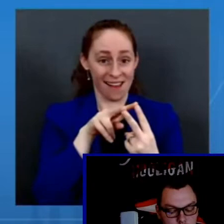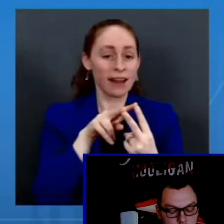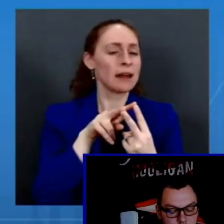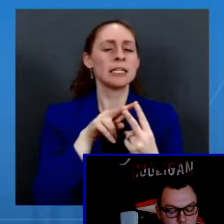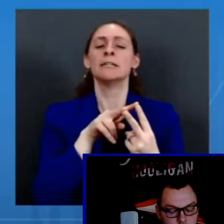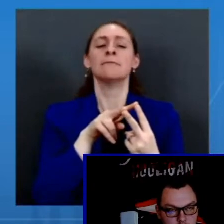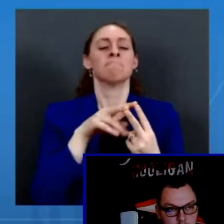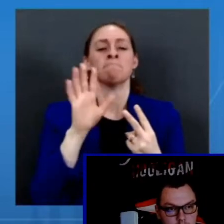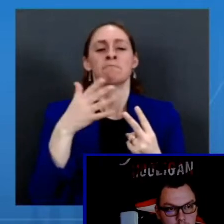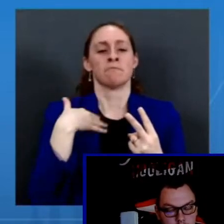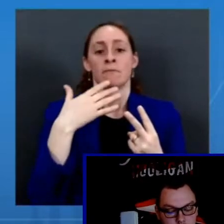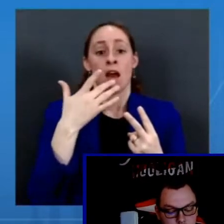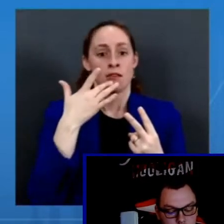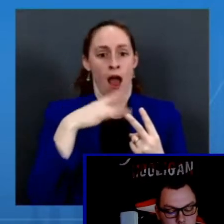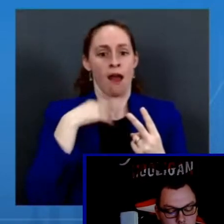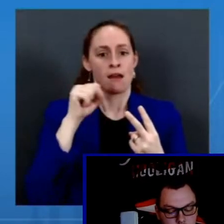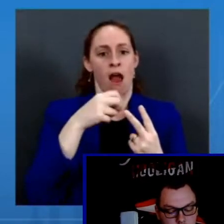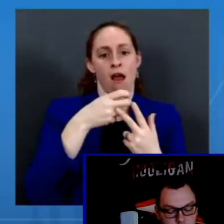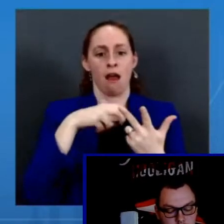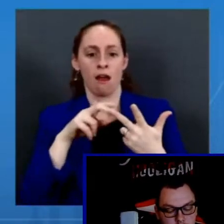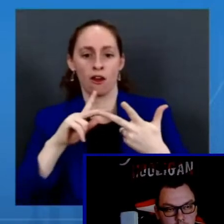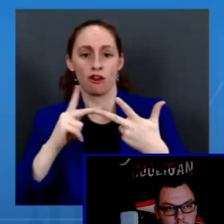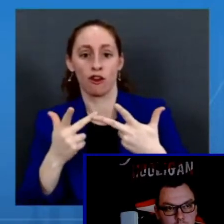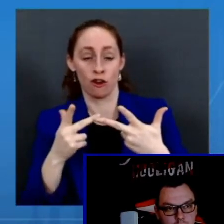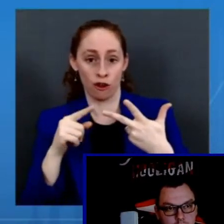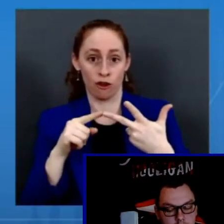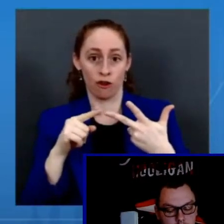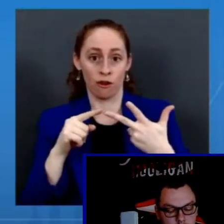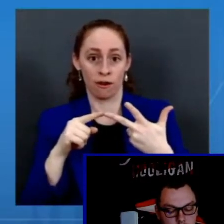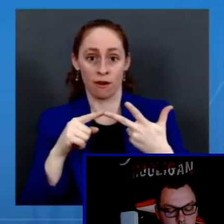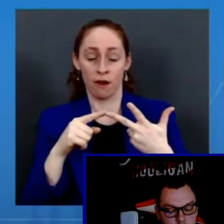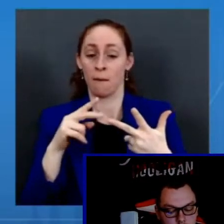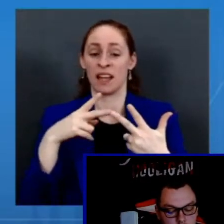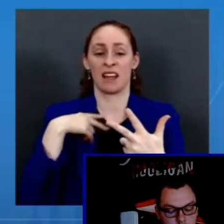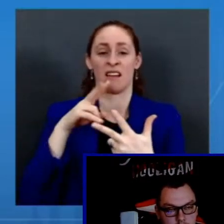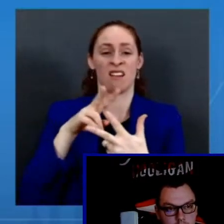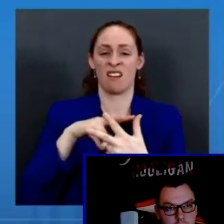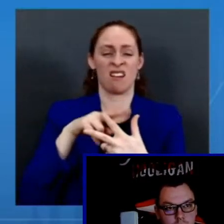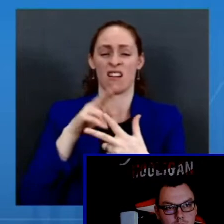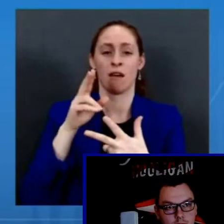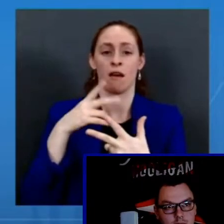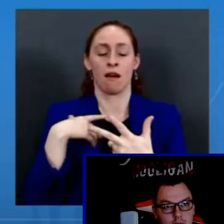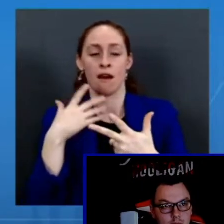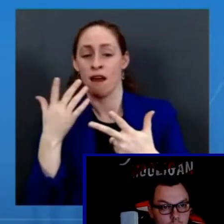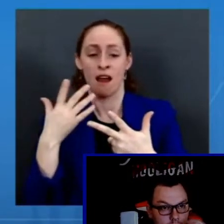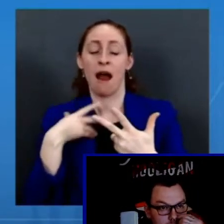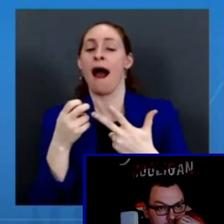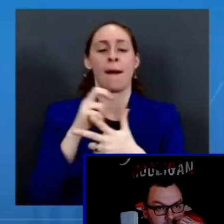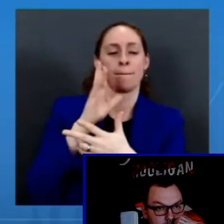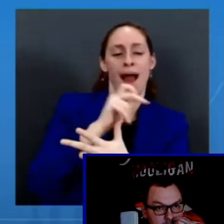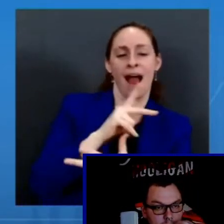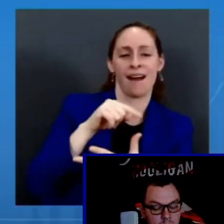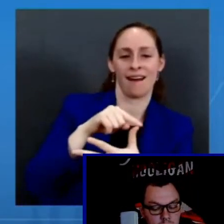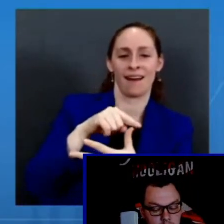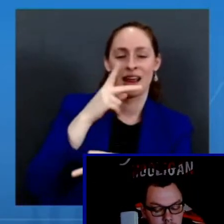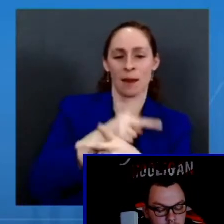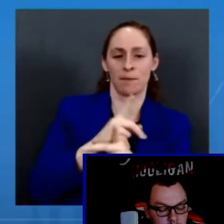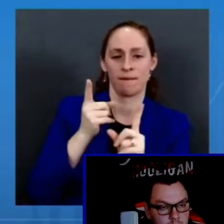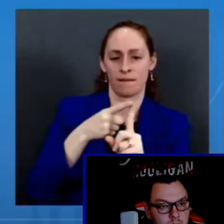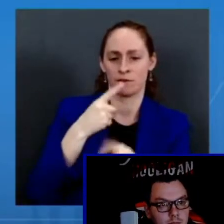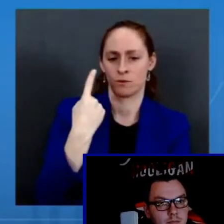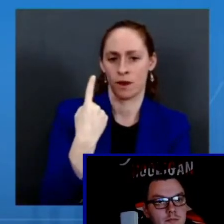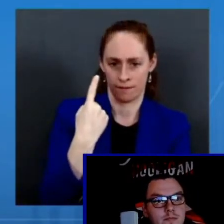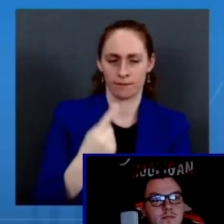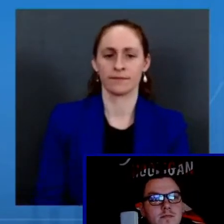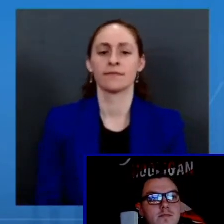to secure more supply of it. We're more than doubling the supply of GSK's monoclonal to